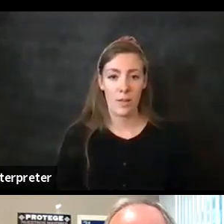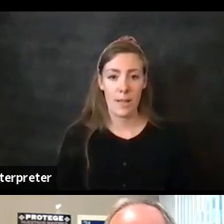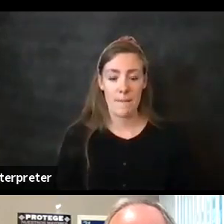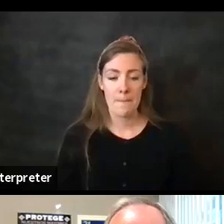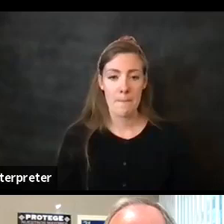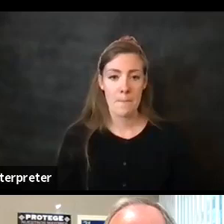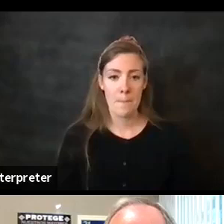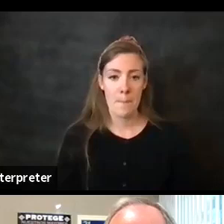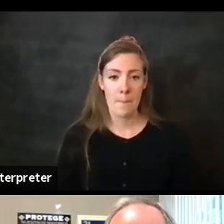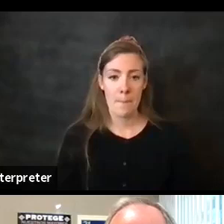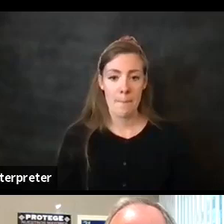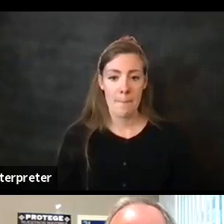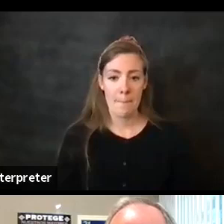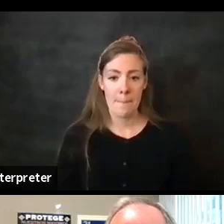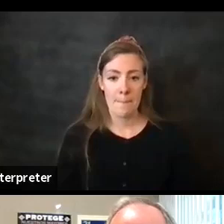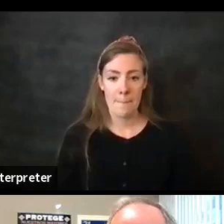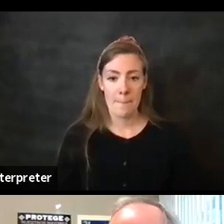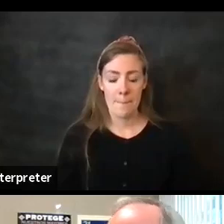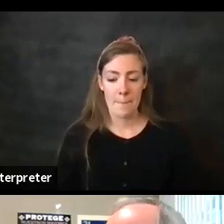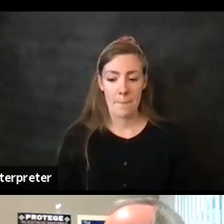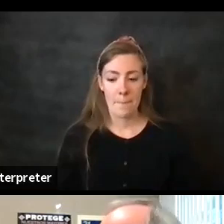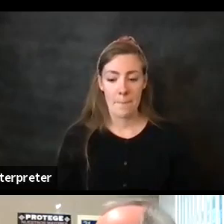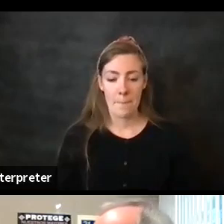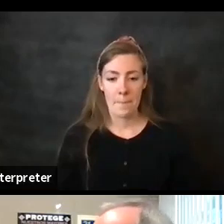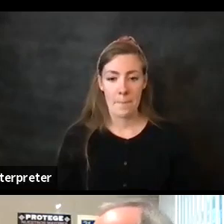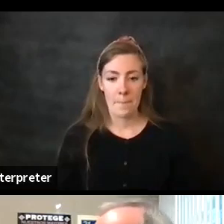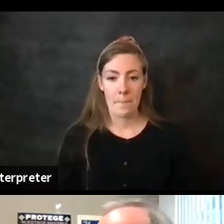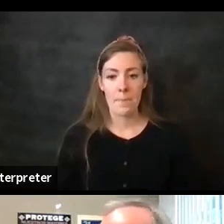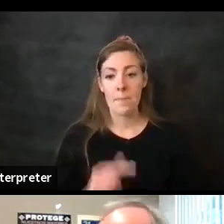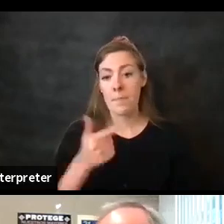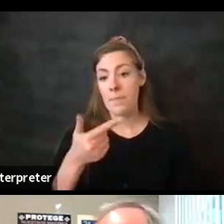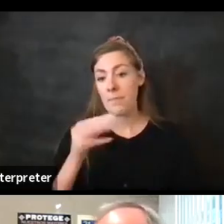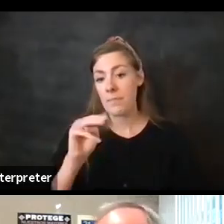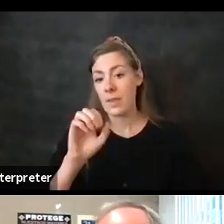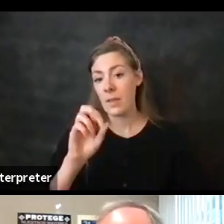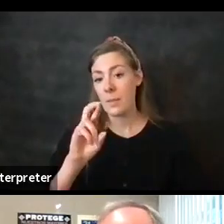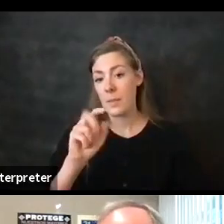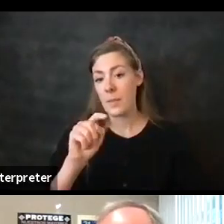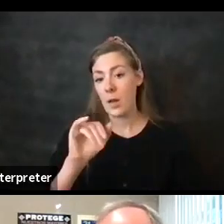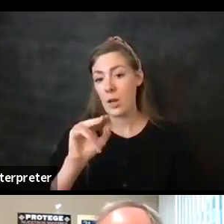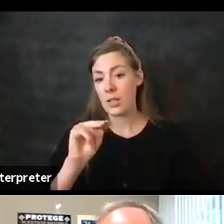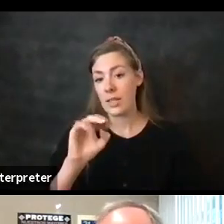Martin. Let's go to Martin Espinoza from the Press Democrat. Martin.